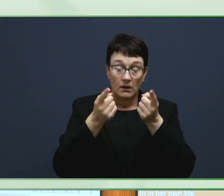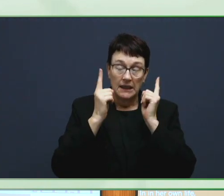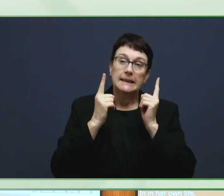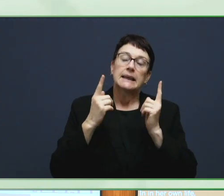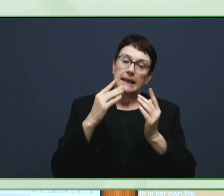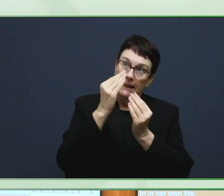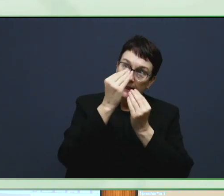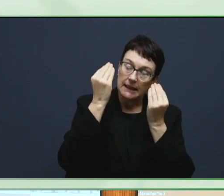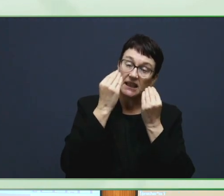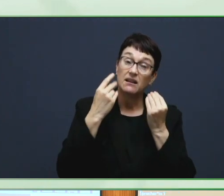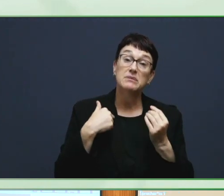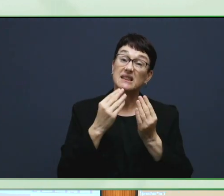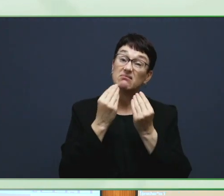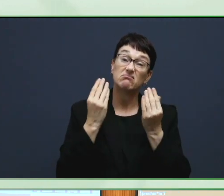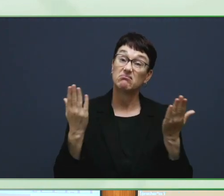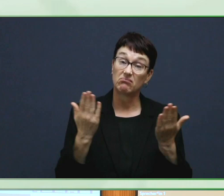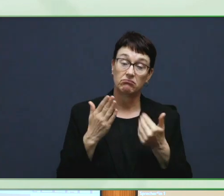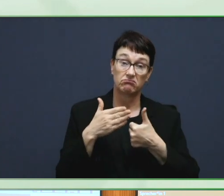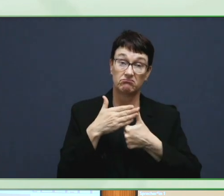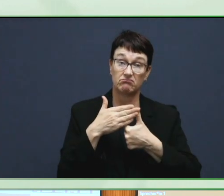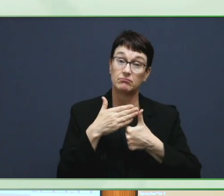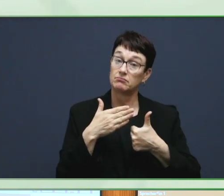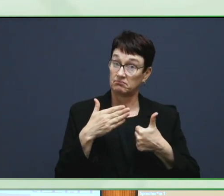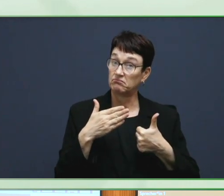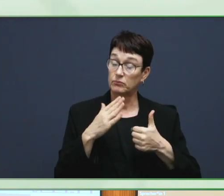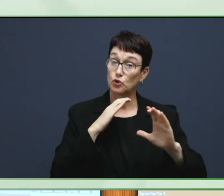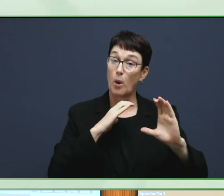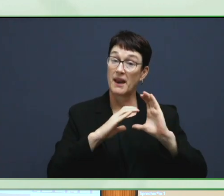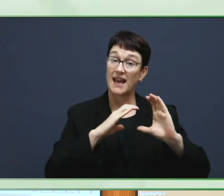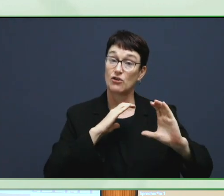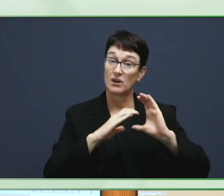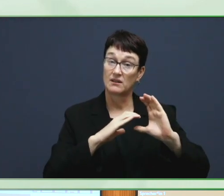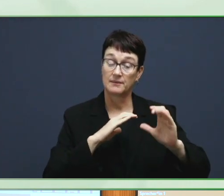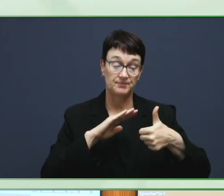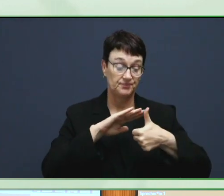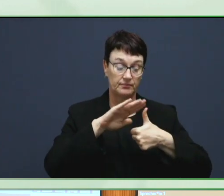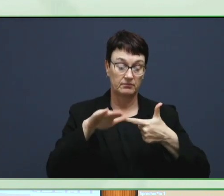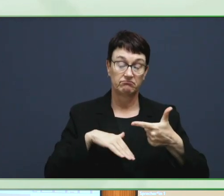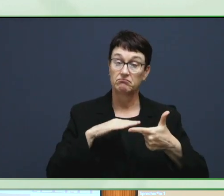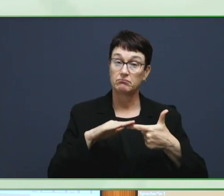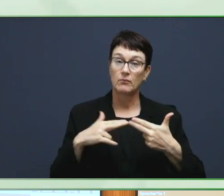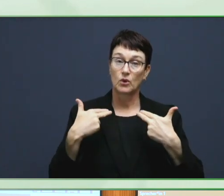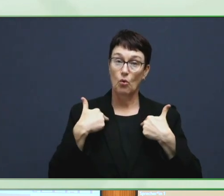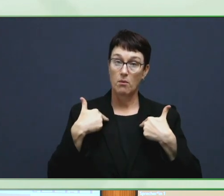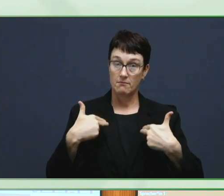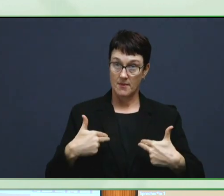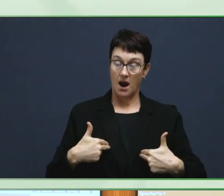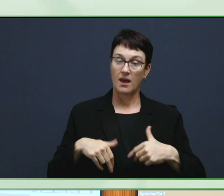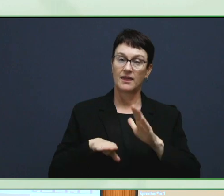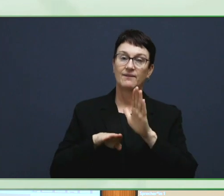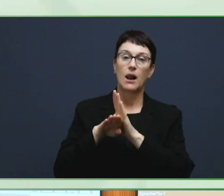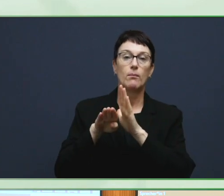and I study a degree of human development. When I